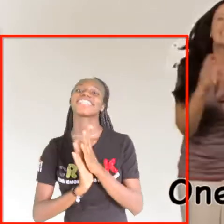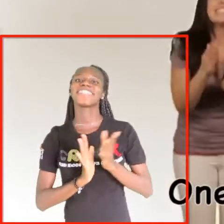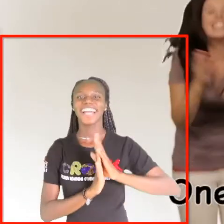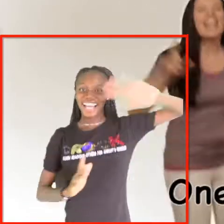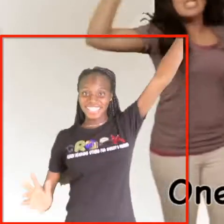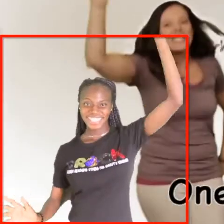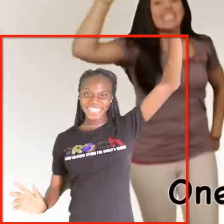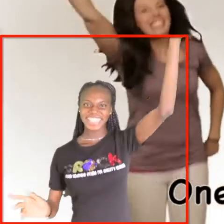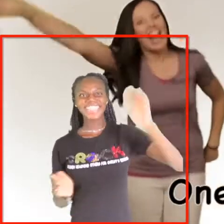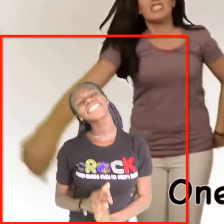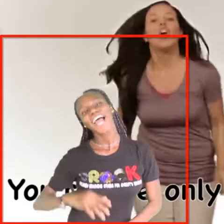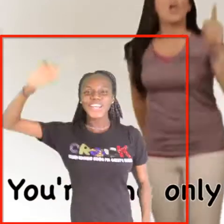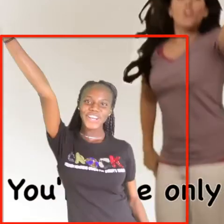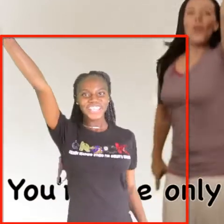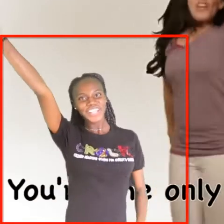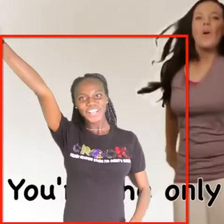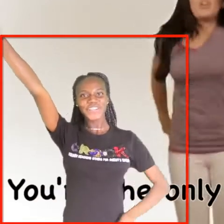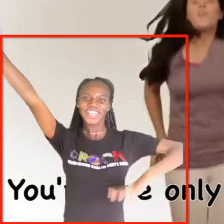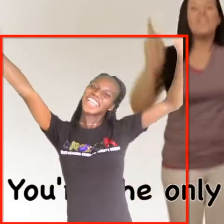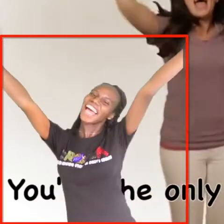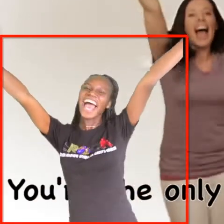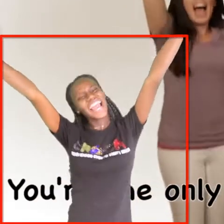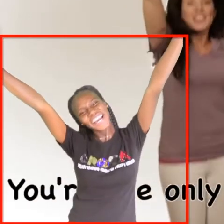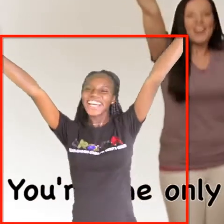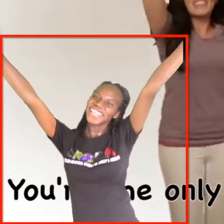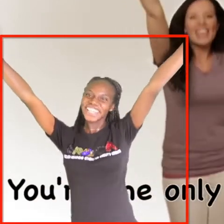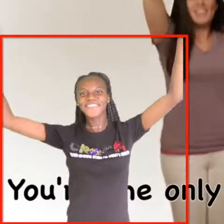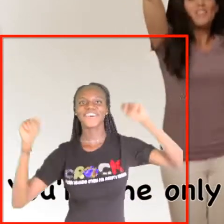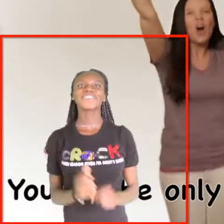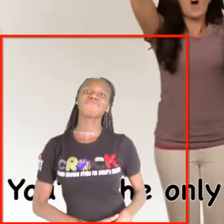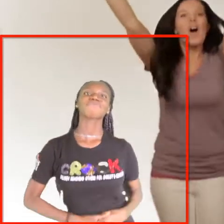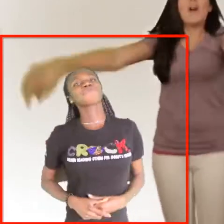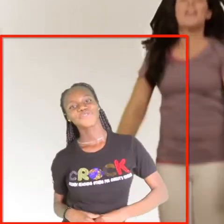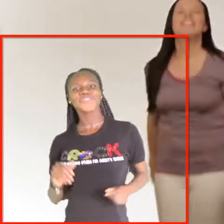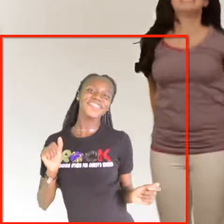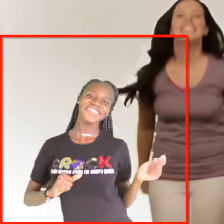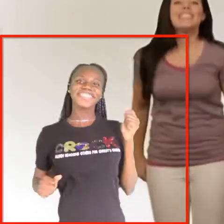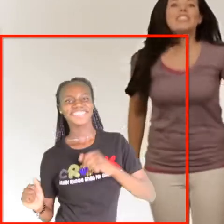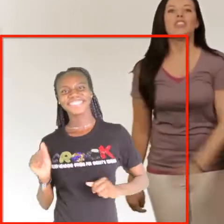way, Jesus, you're the only one that I could live for.